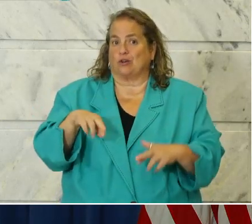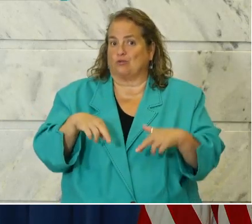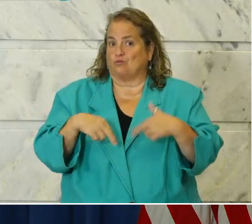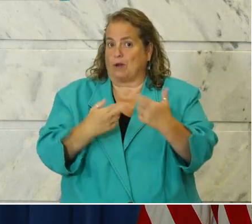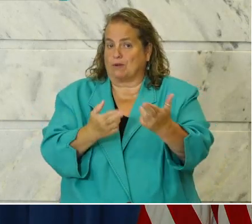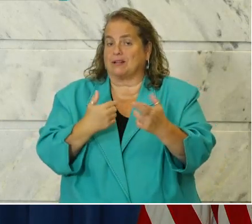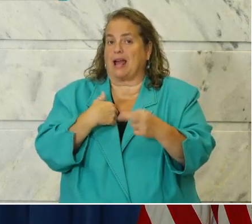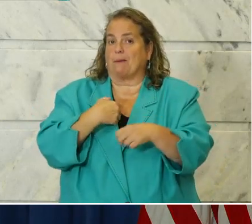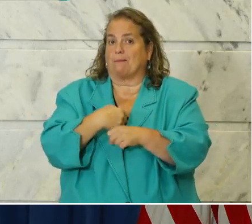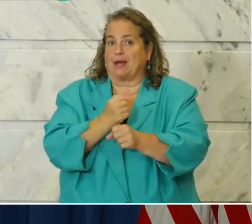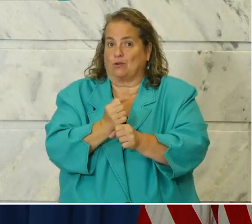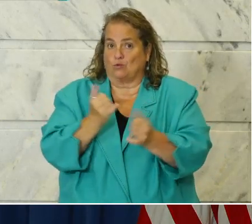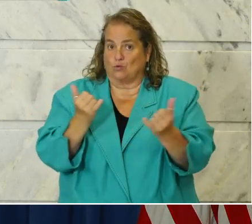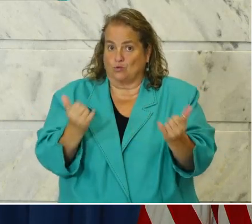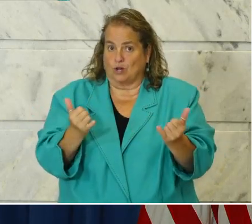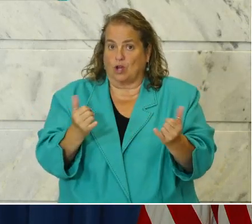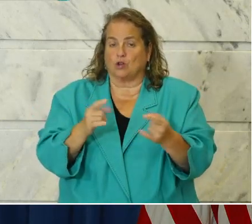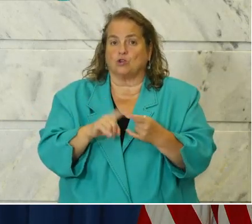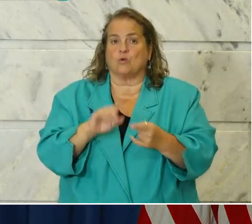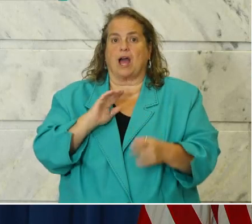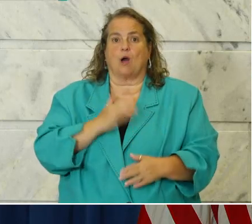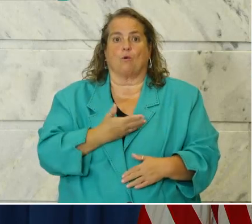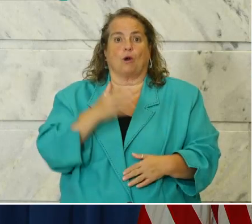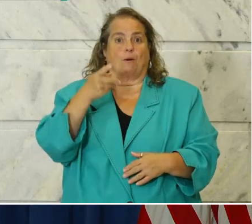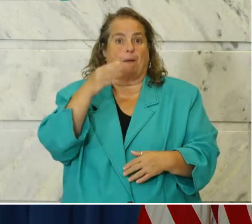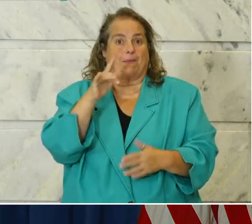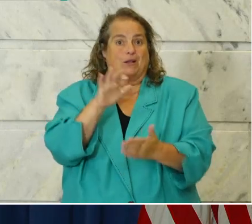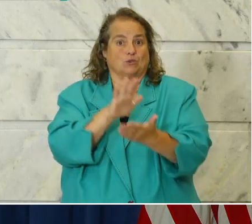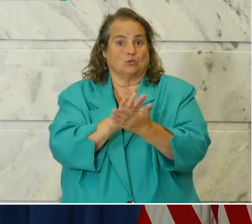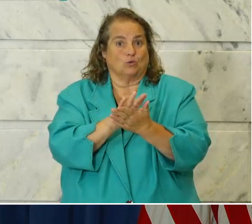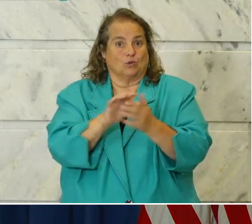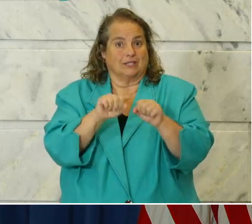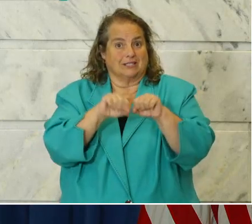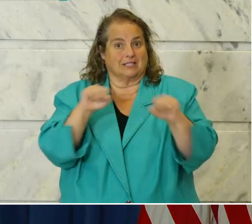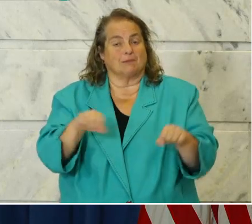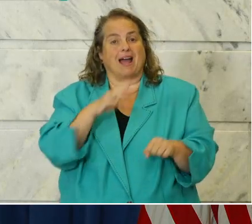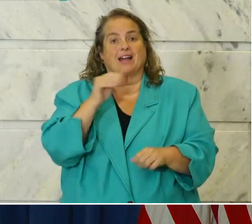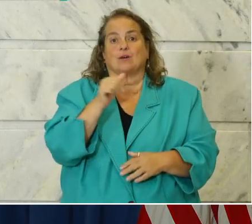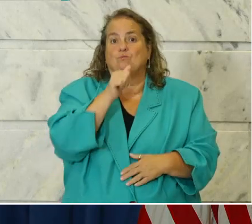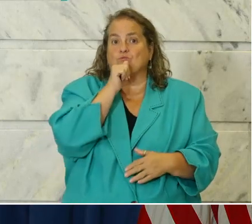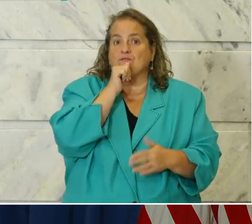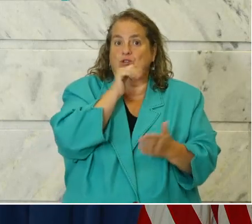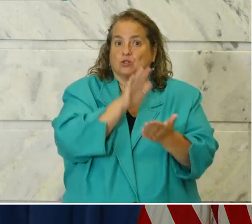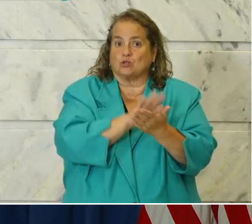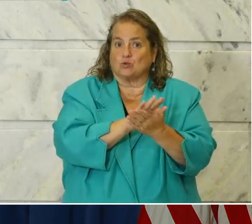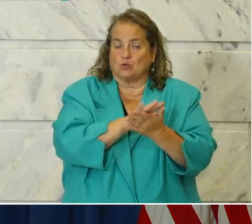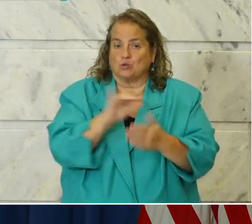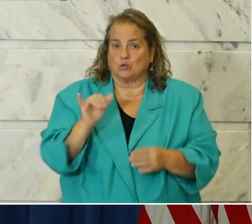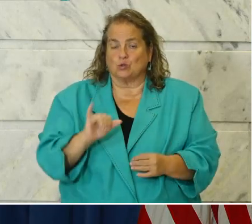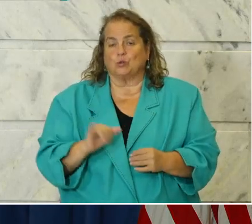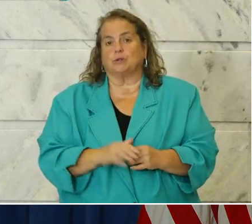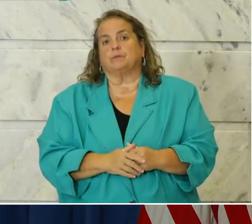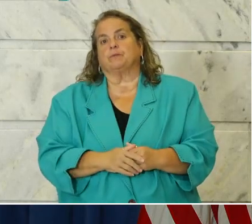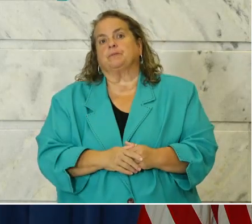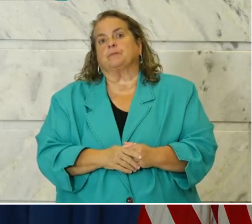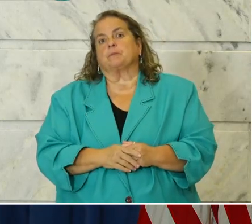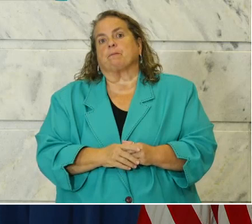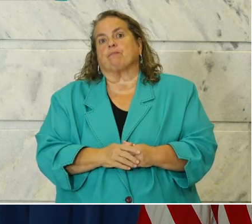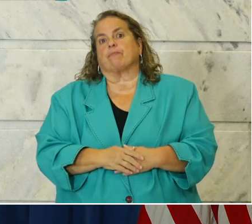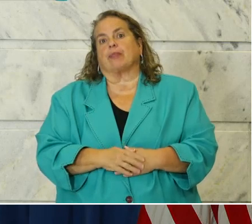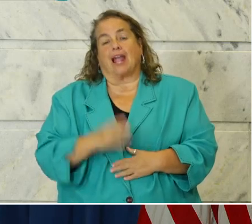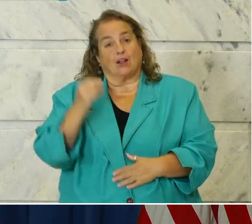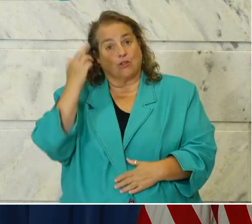made today to our public school systems, and I think our private schools were there too. And